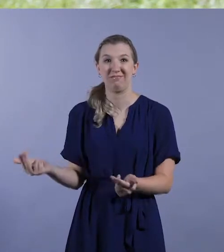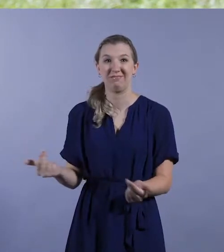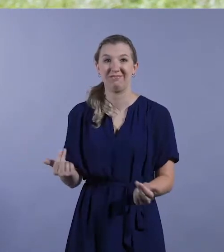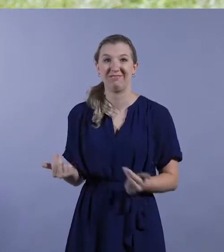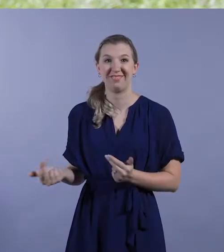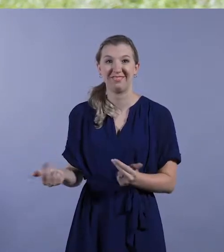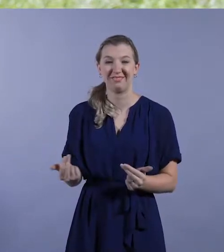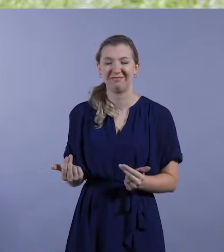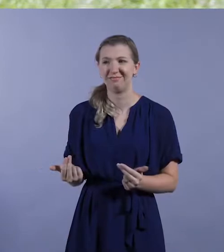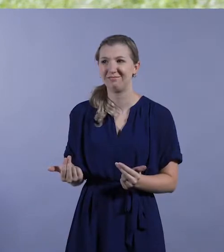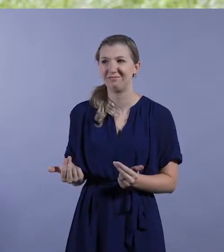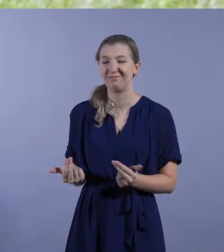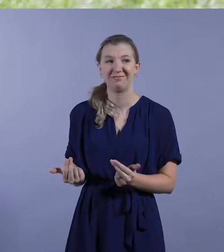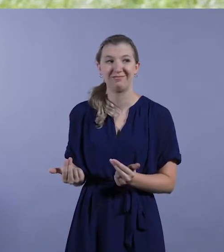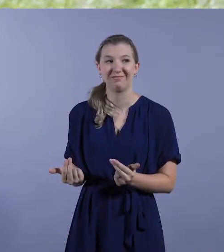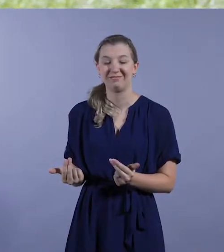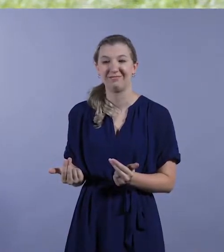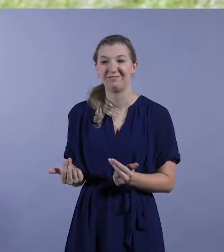Oh,